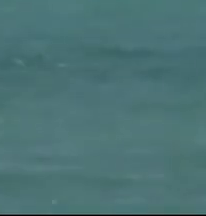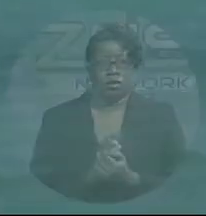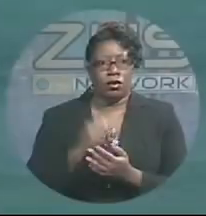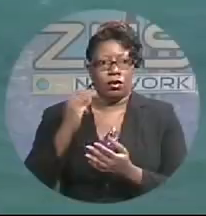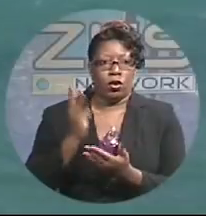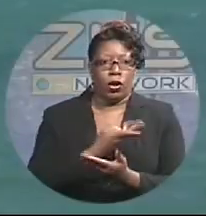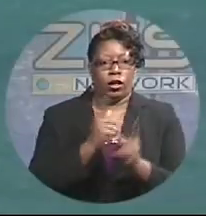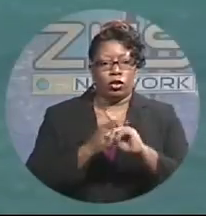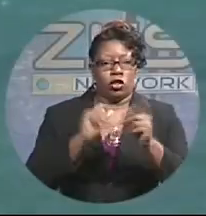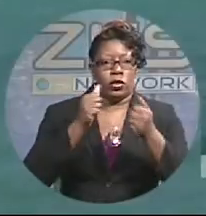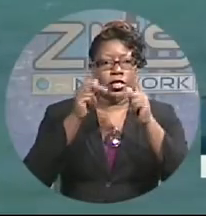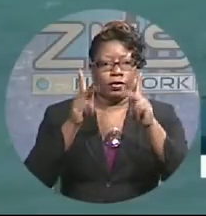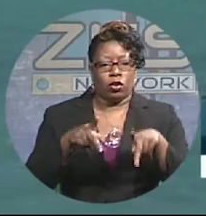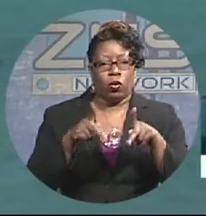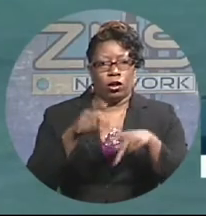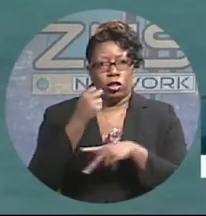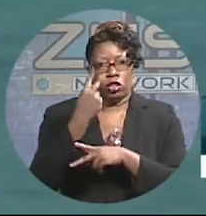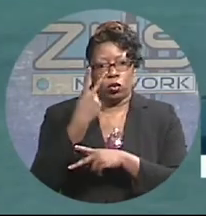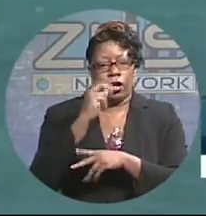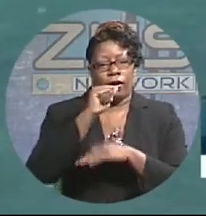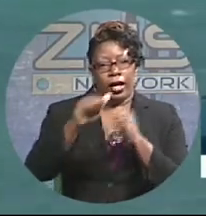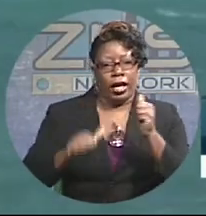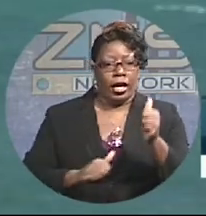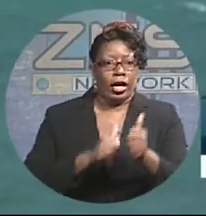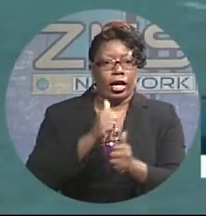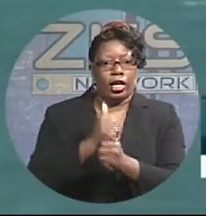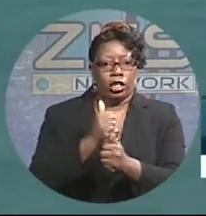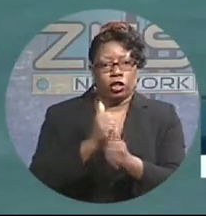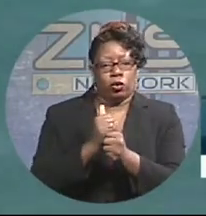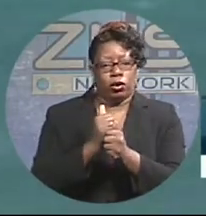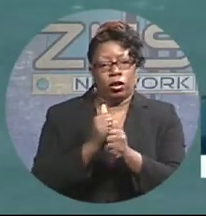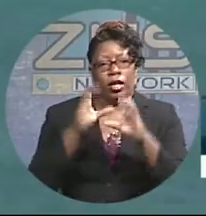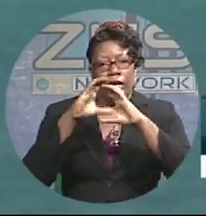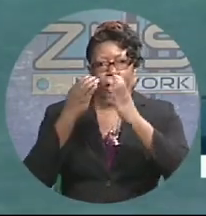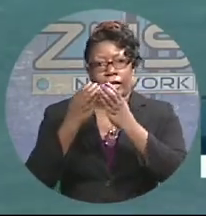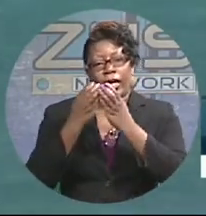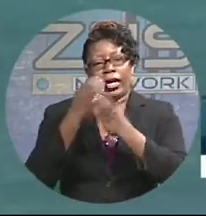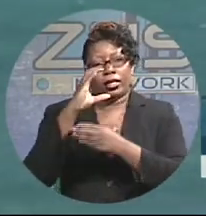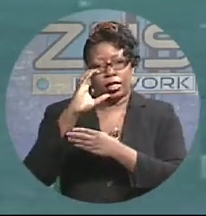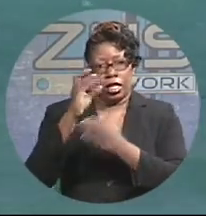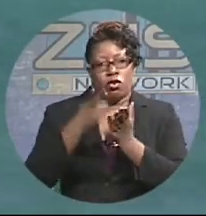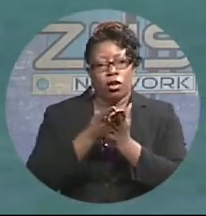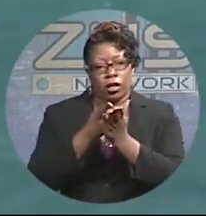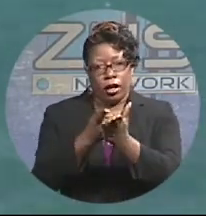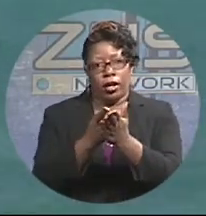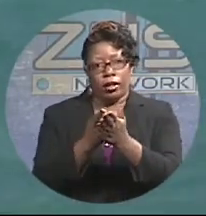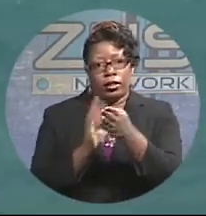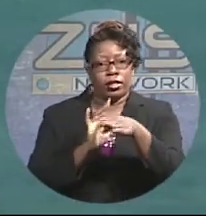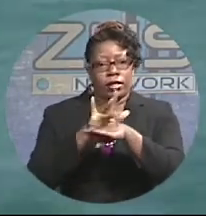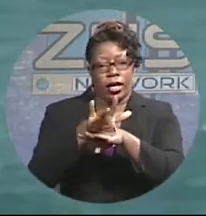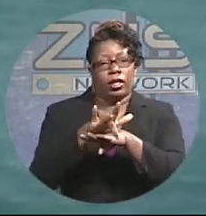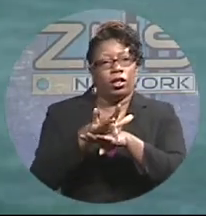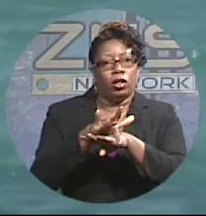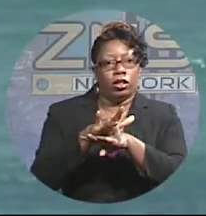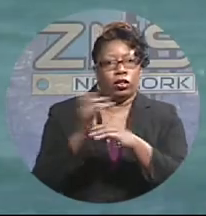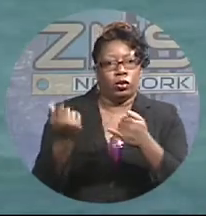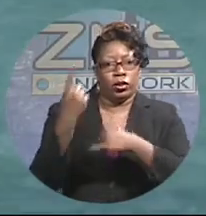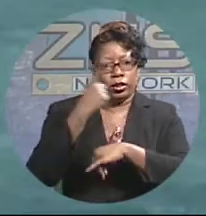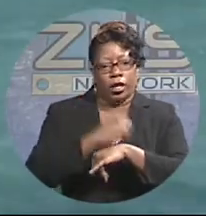Welcome to sports, everybody. The 12th annual Bull Reds Class C Regatta got underway earlier today in Georgetown,